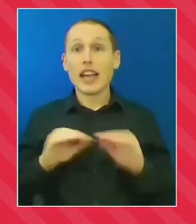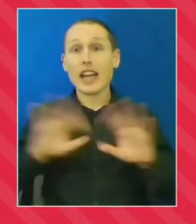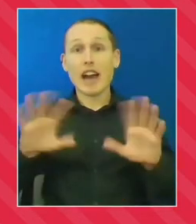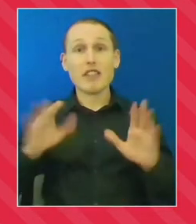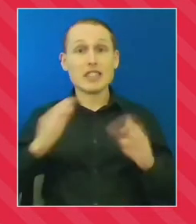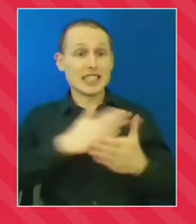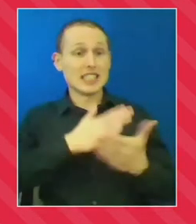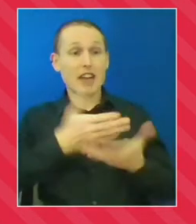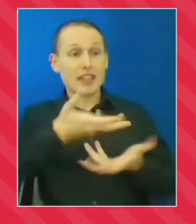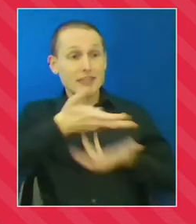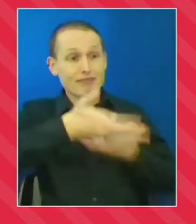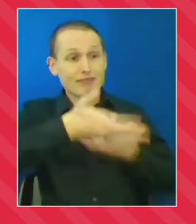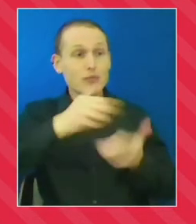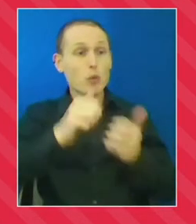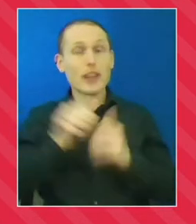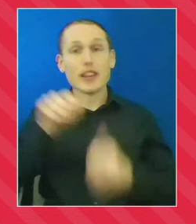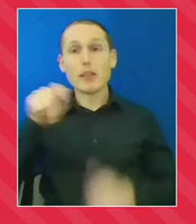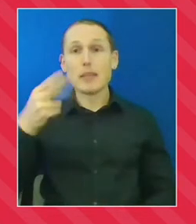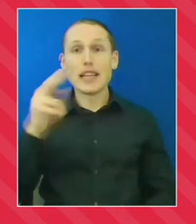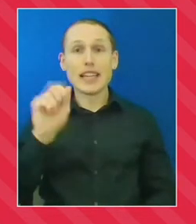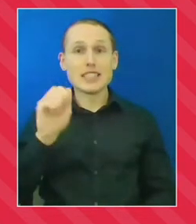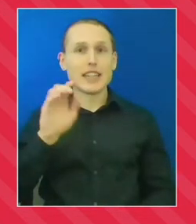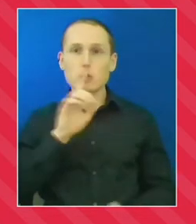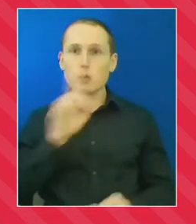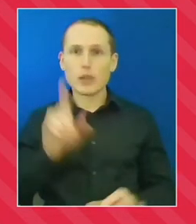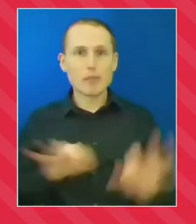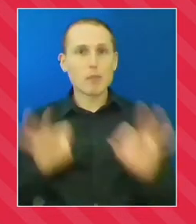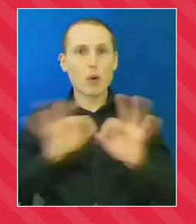key, because you can then pass it on to other retailers and other